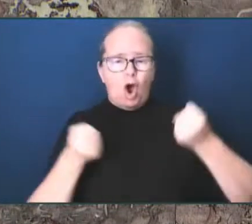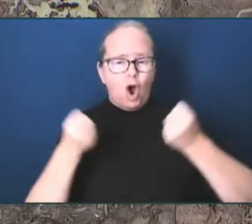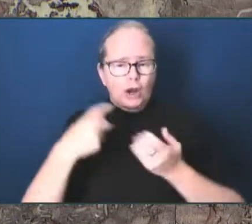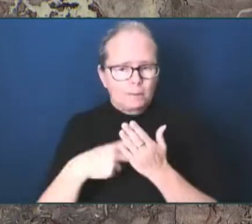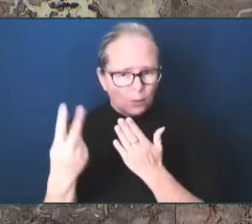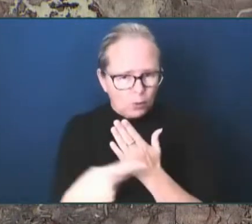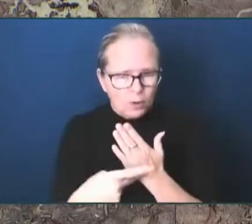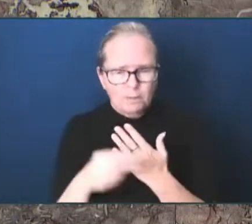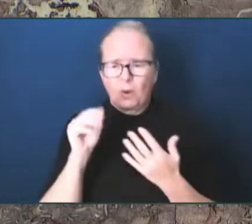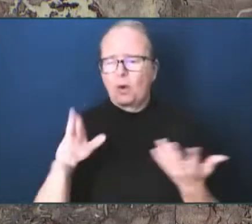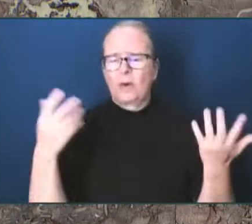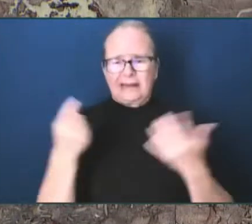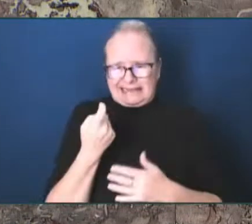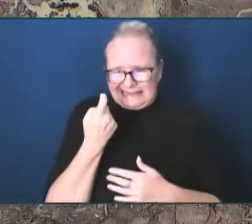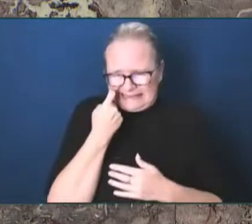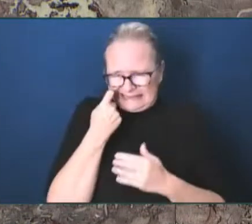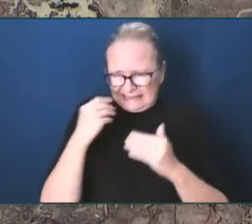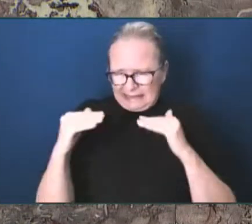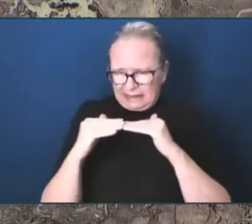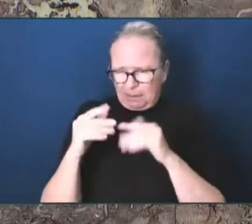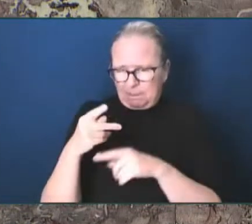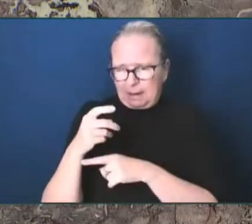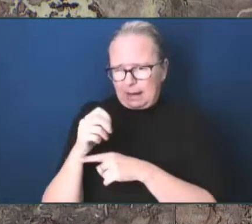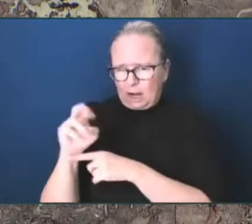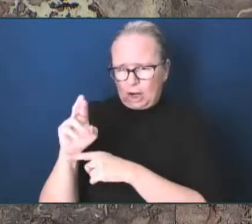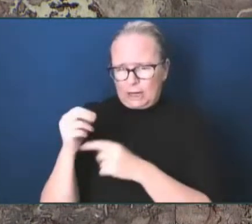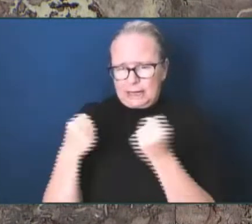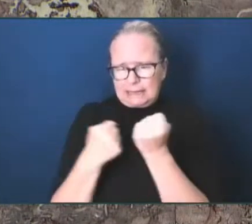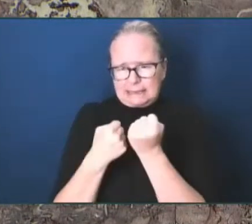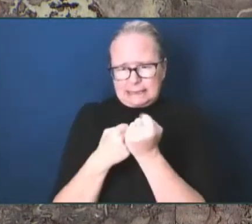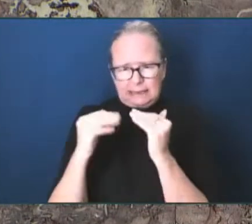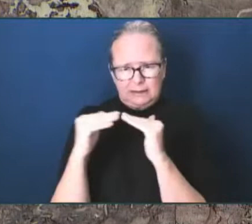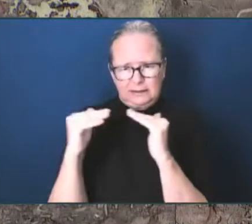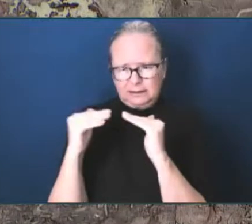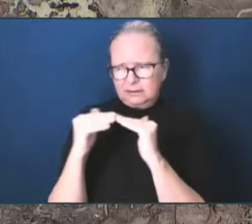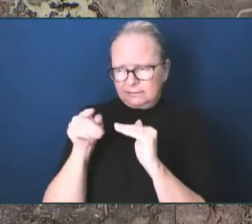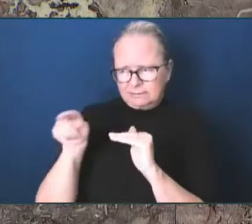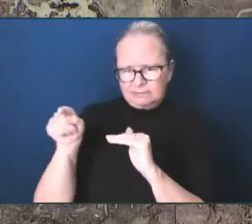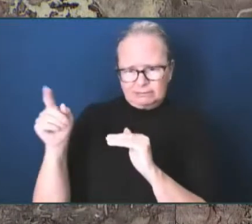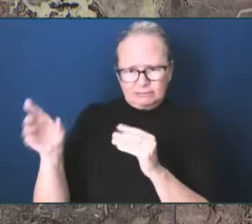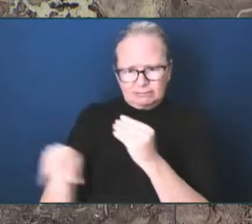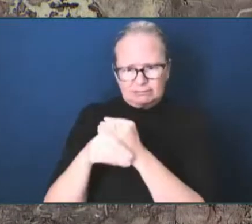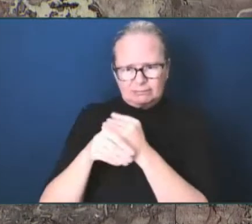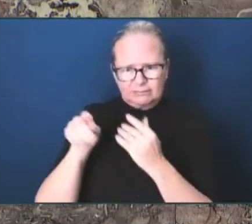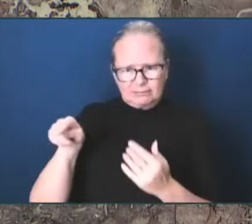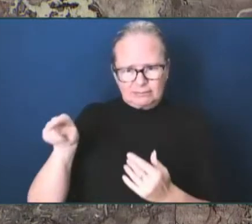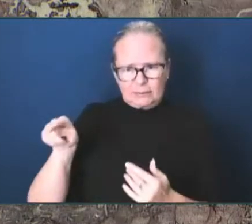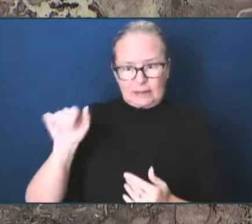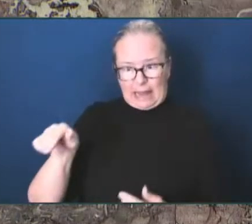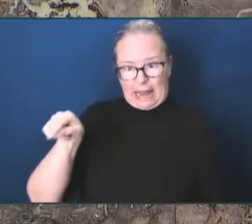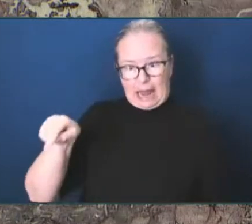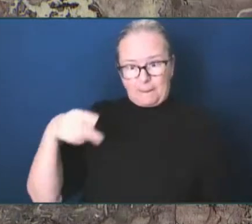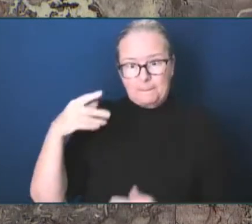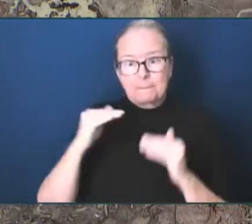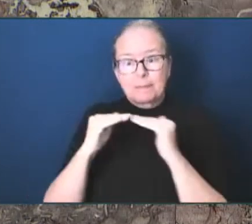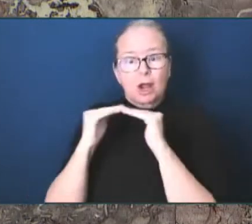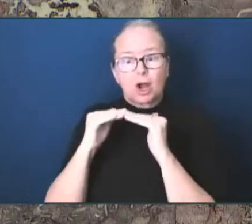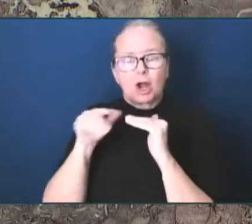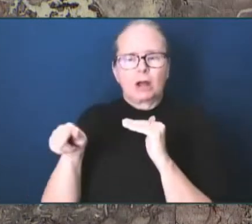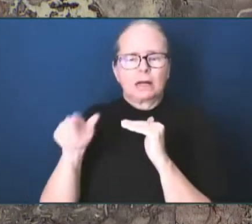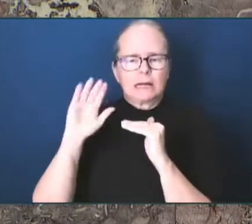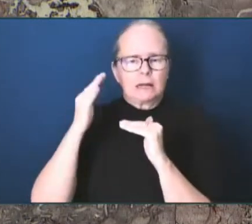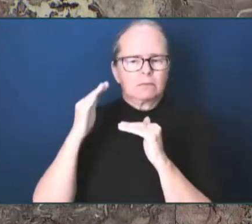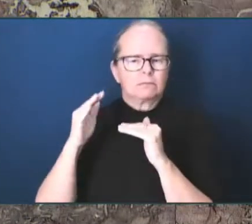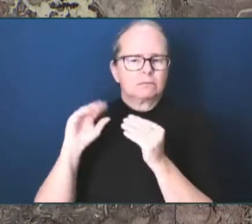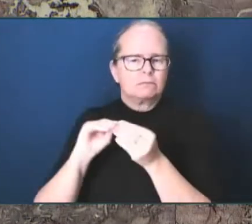#1 call in the Lepard-Butler report. We continue to work with municipalities, with every health authority. We have